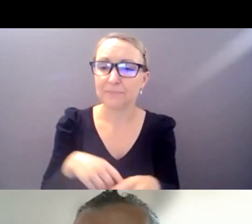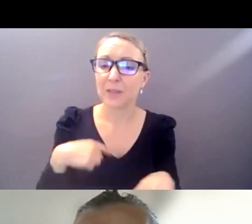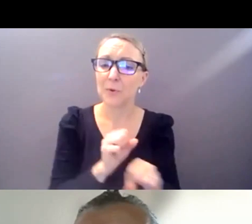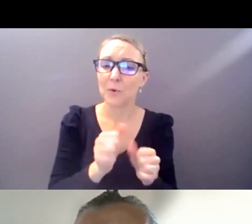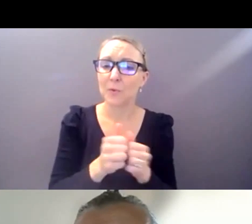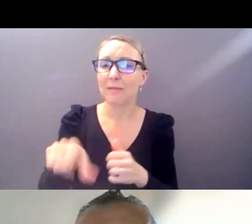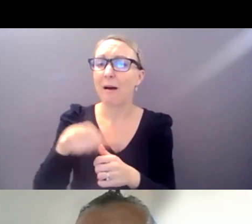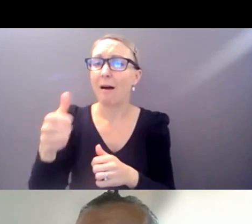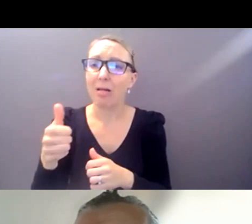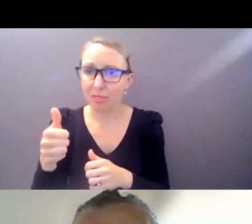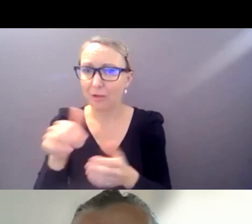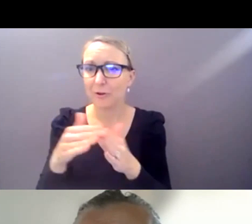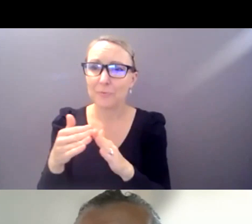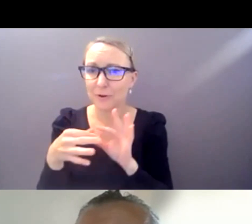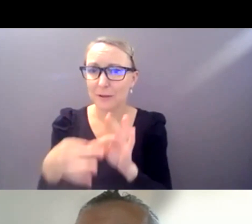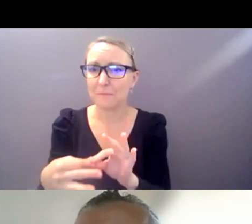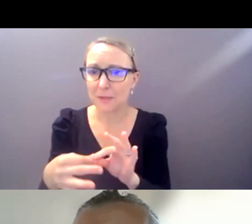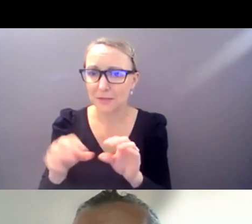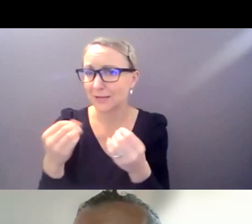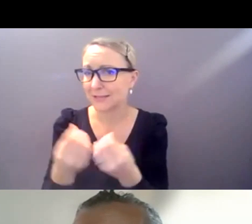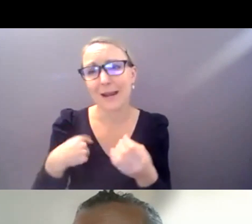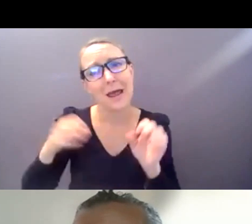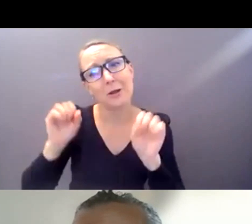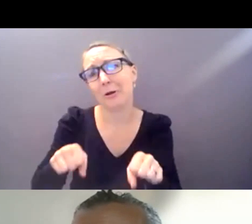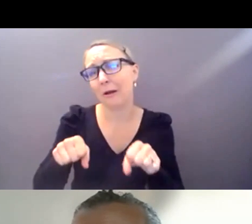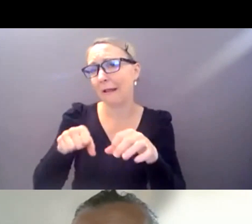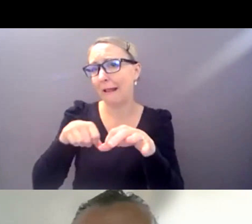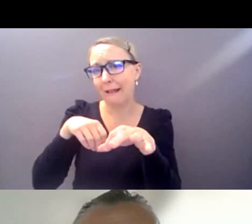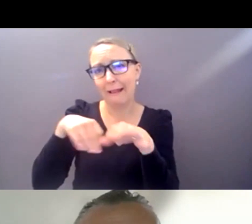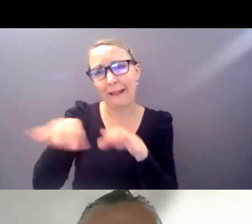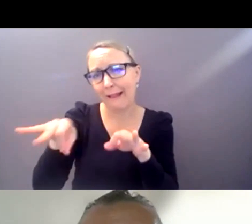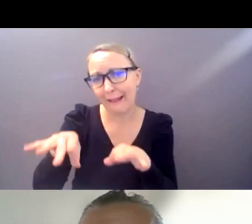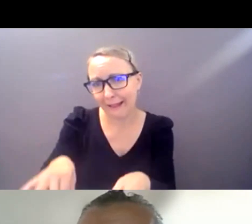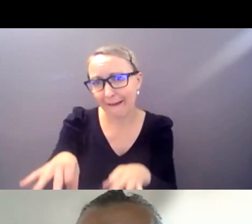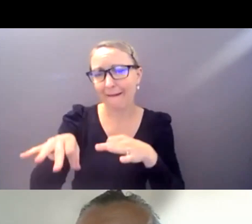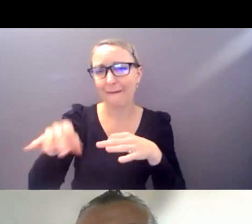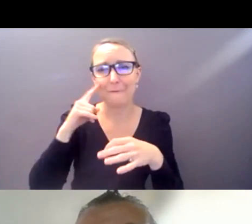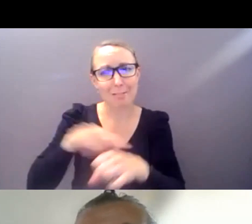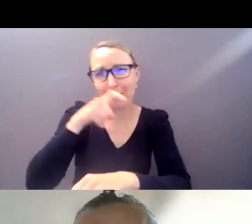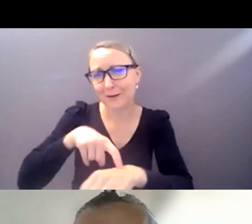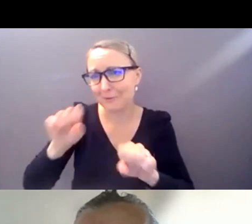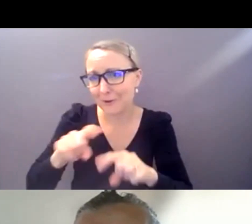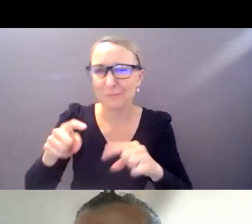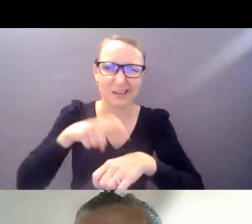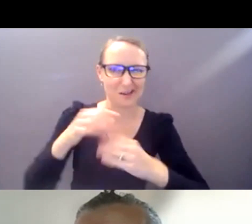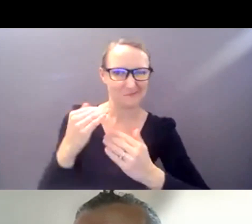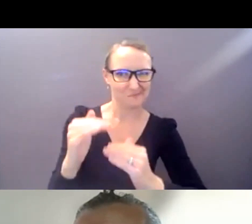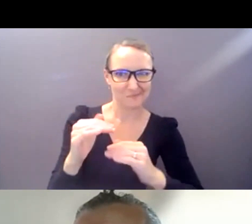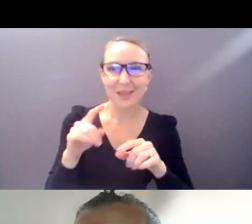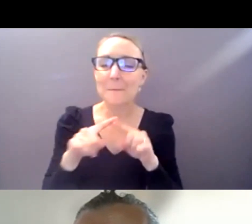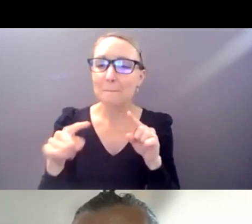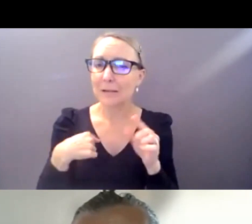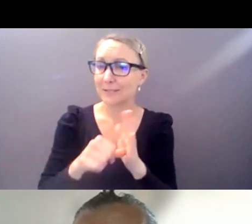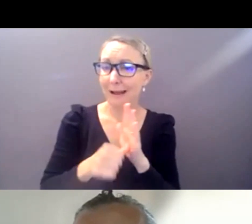community-based organizations, and I could go on, but I'm very time restricted here. So just highlighting again the core services